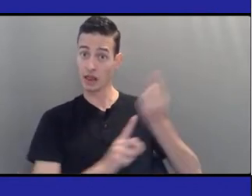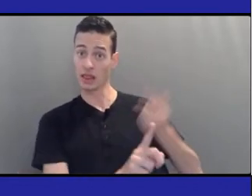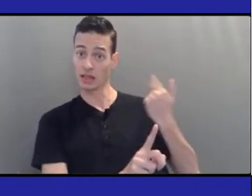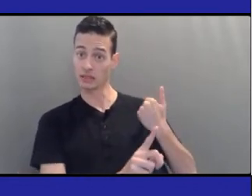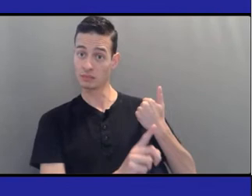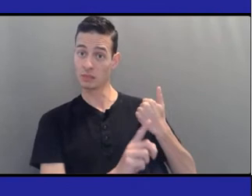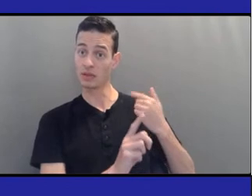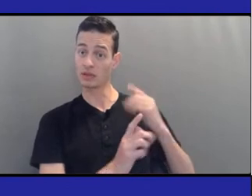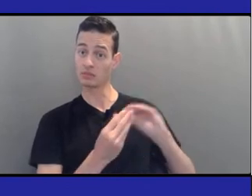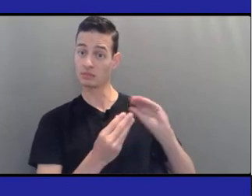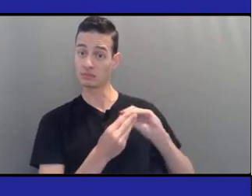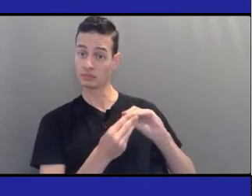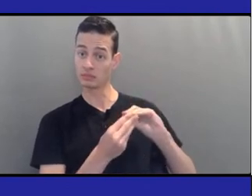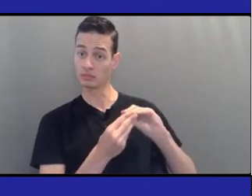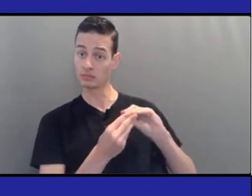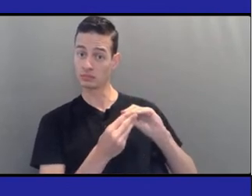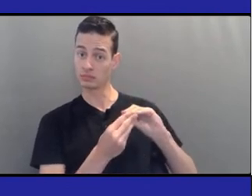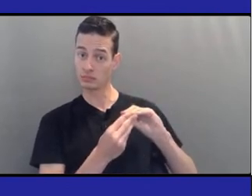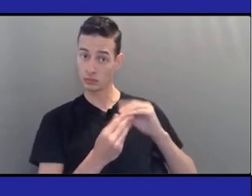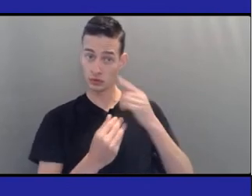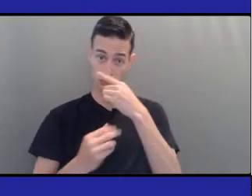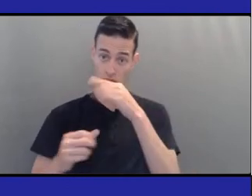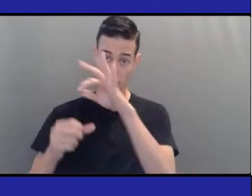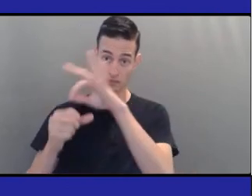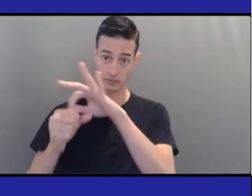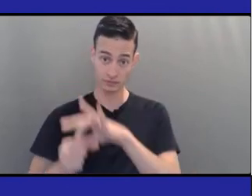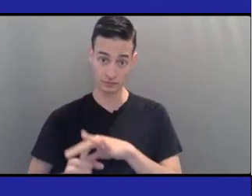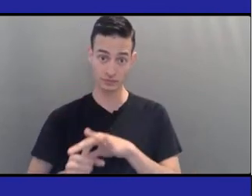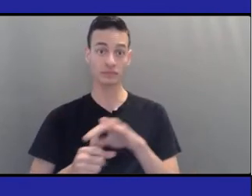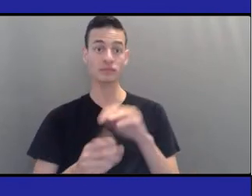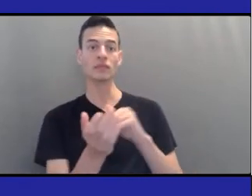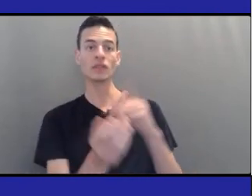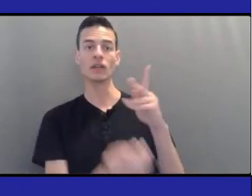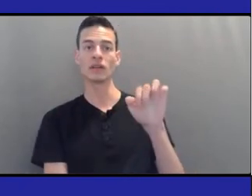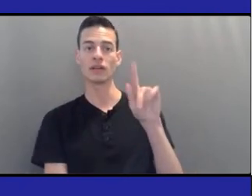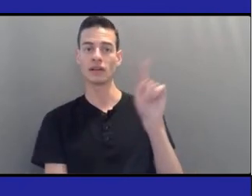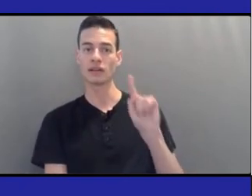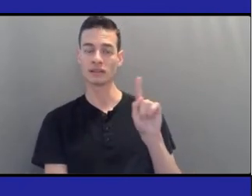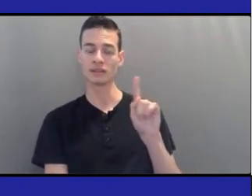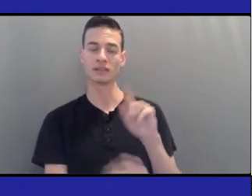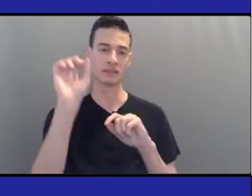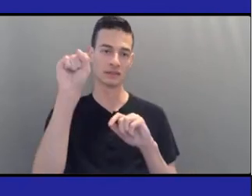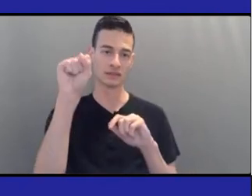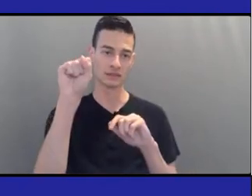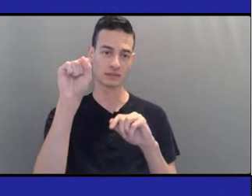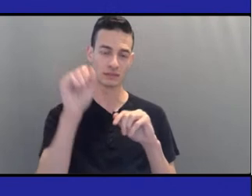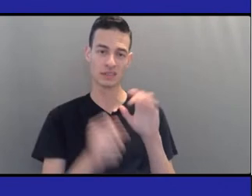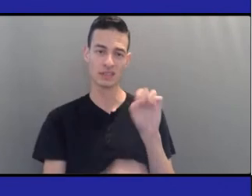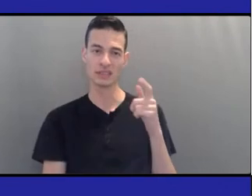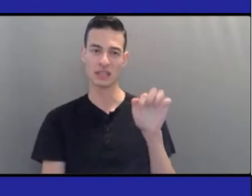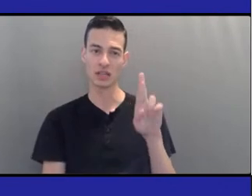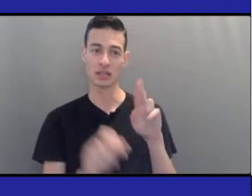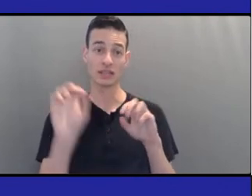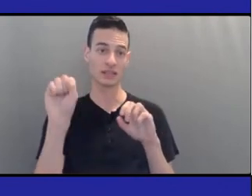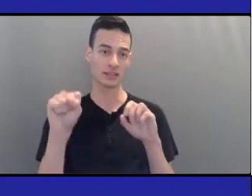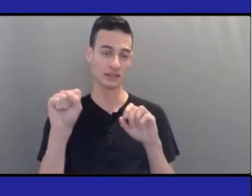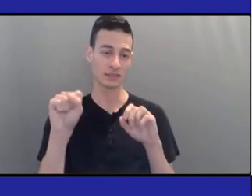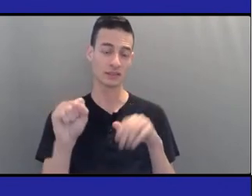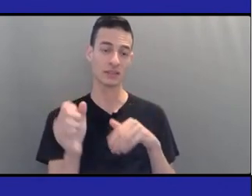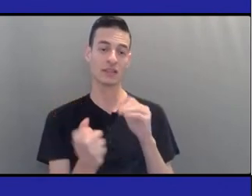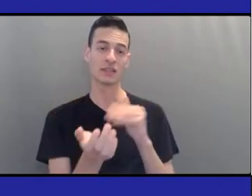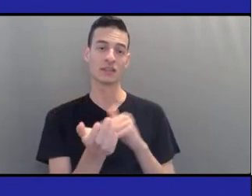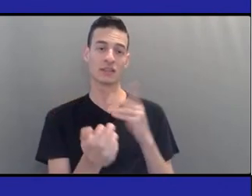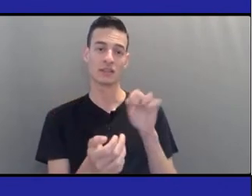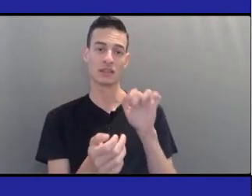your vote one by one. Dr. Katz? Yes. Karen St. Hilaire? Yes. Erin Kelly? Yes. Dr. Fisher?